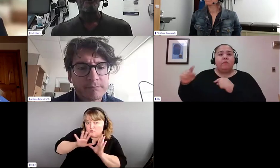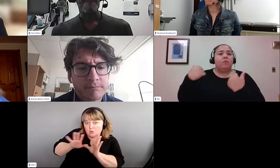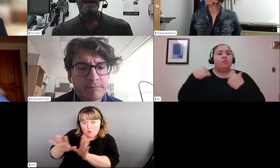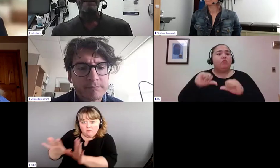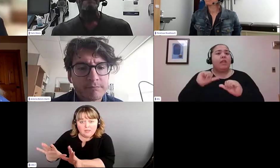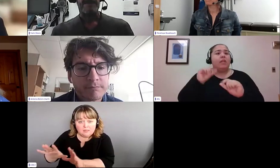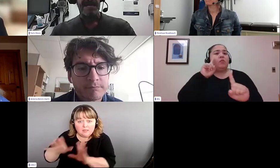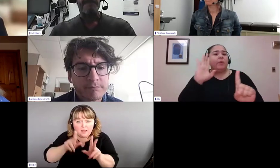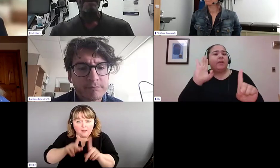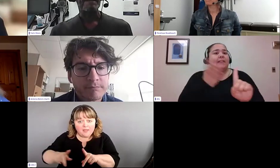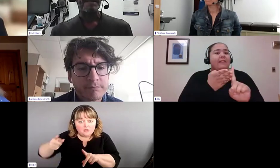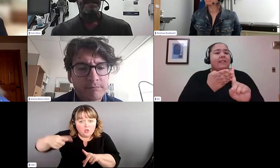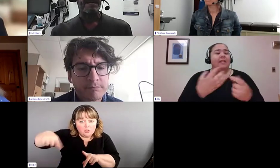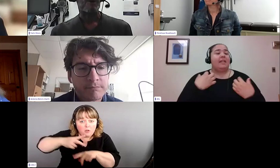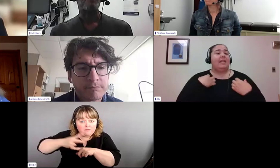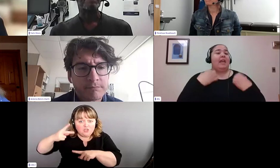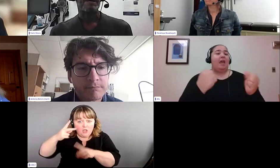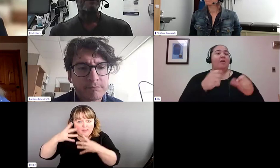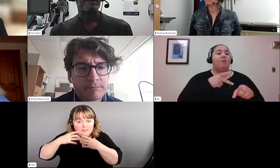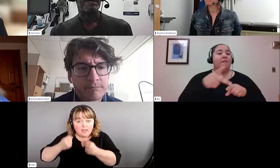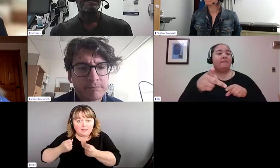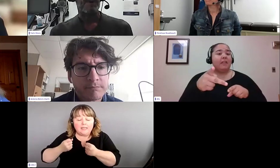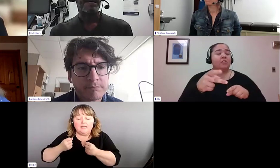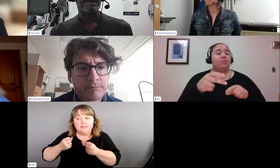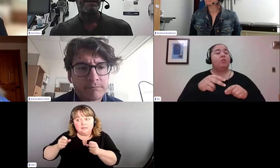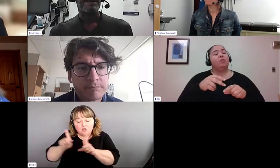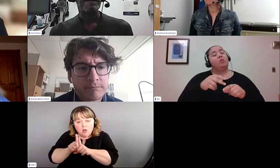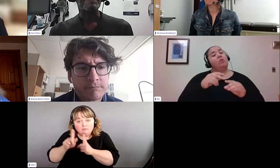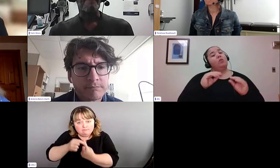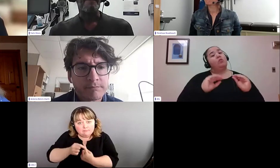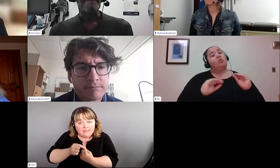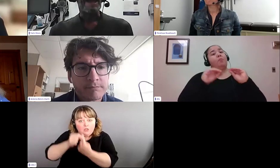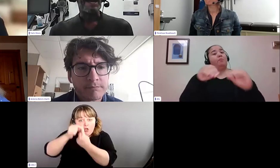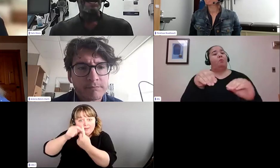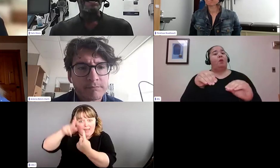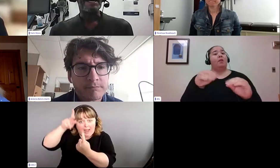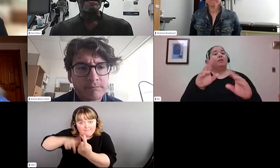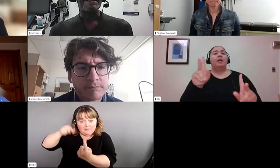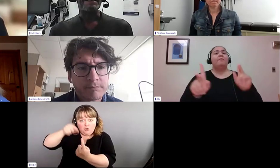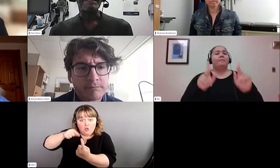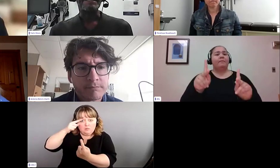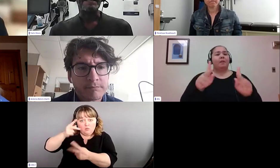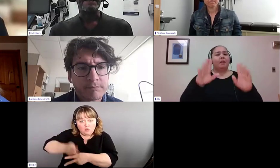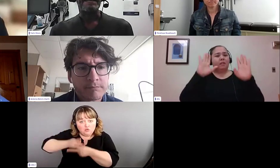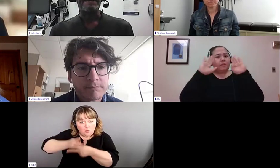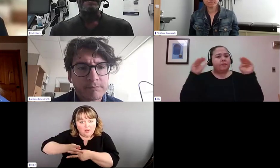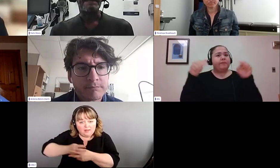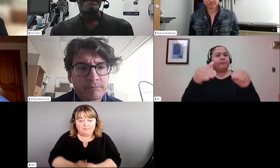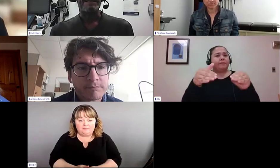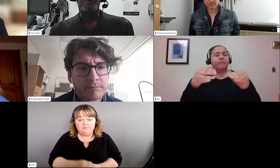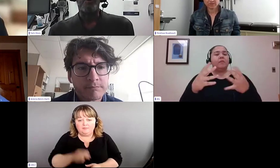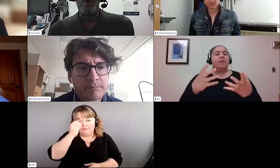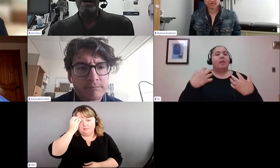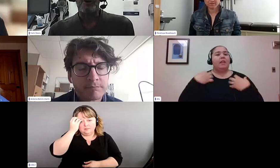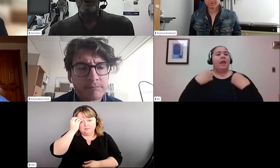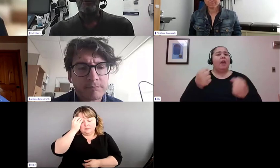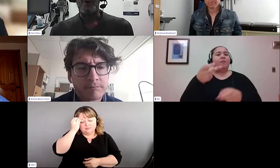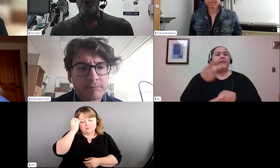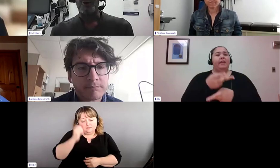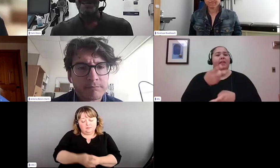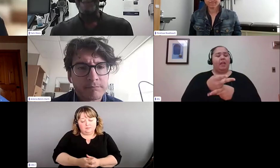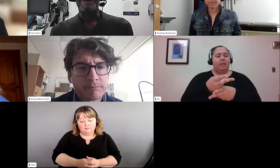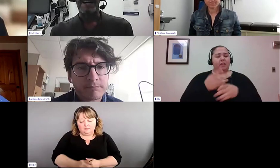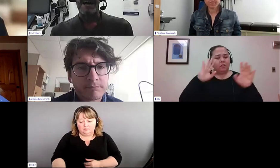the professionals, the healthcare professionals, to put the individuals at the center of their